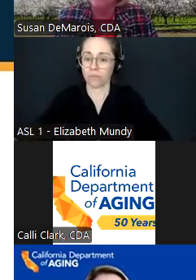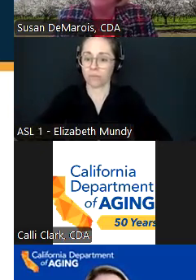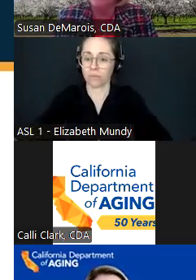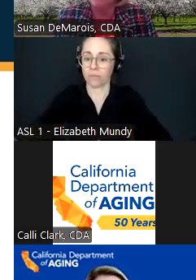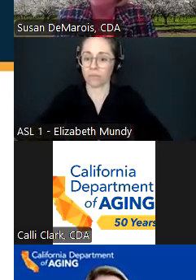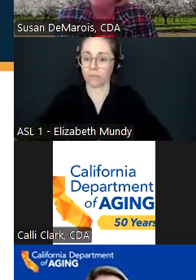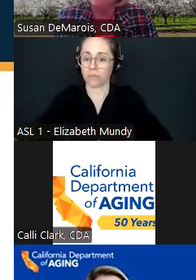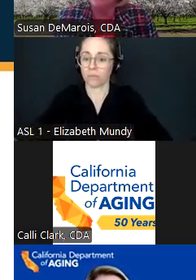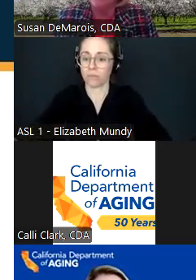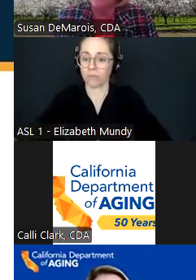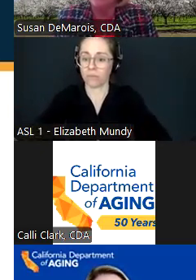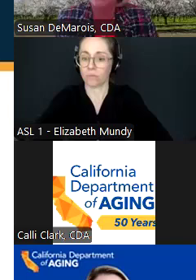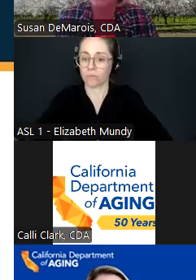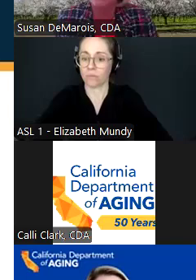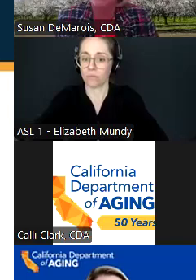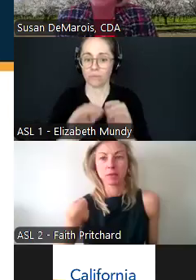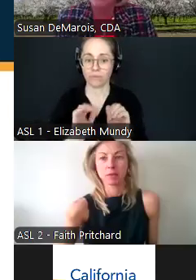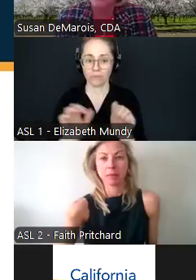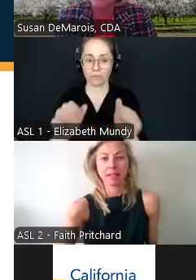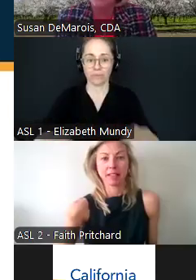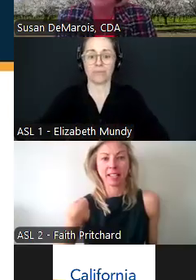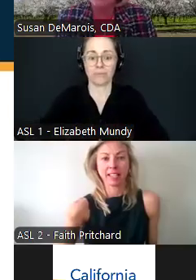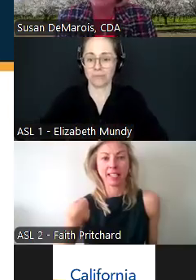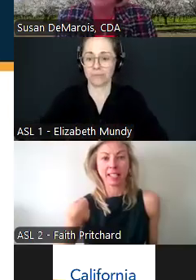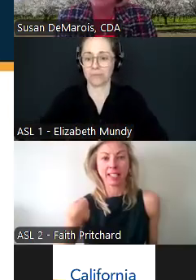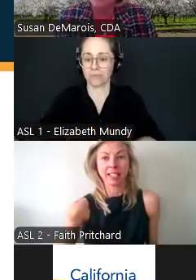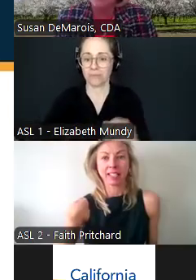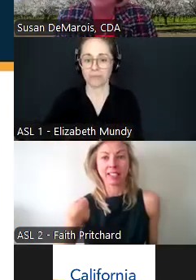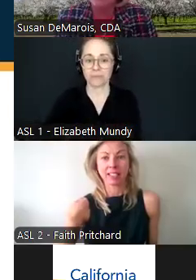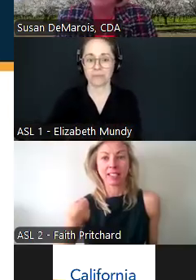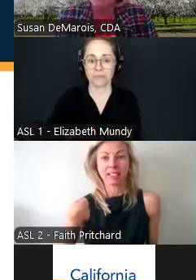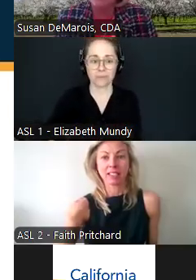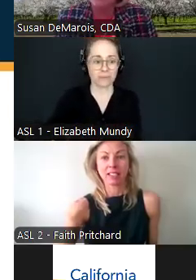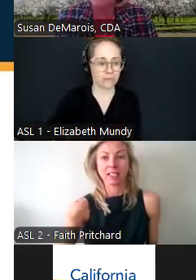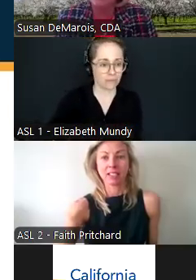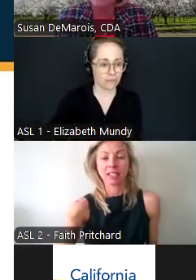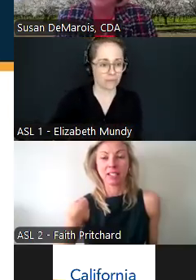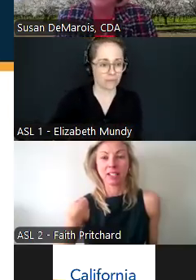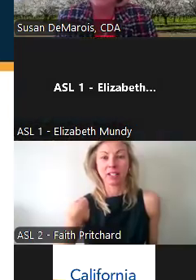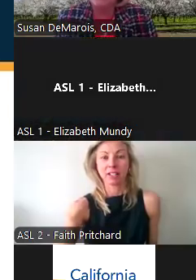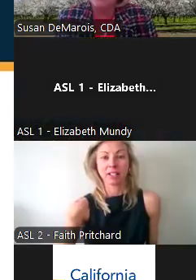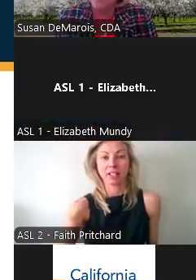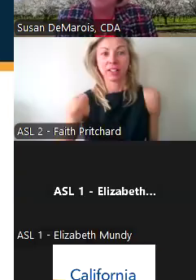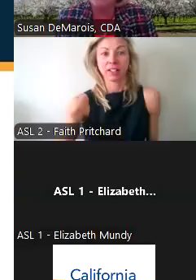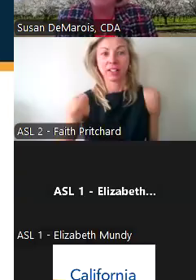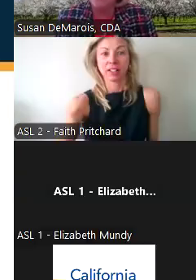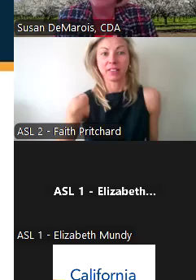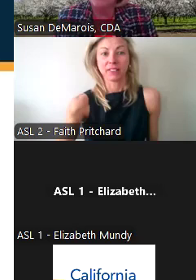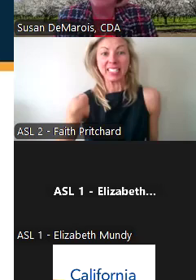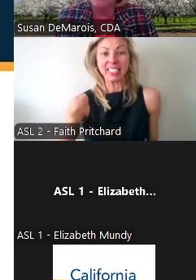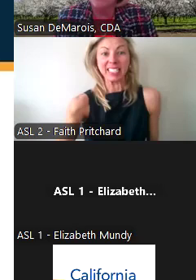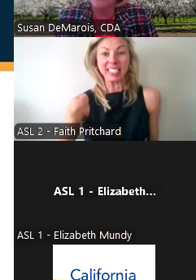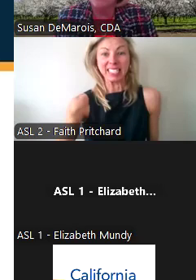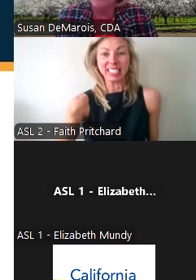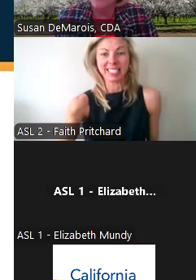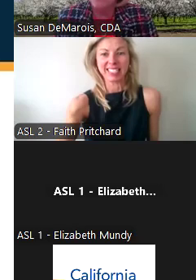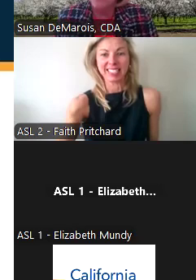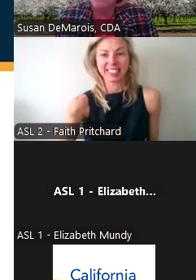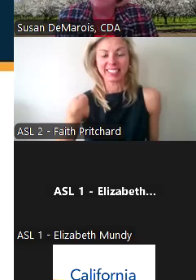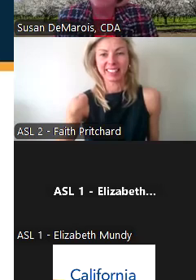to gather input from the hard to reach LGBTQIA+ population that did not respond to the